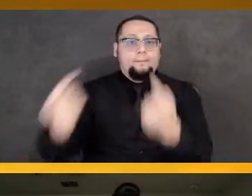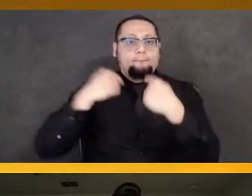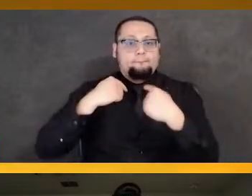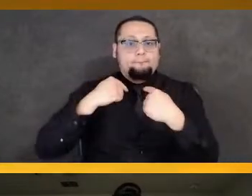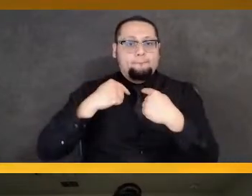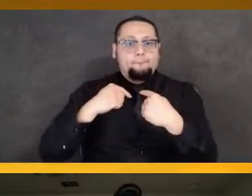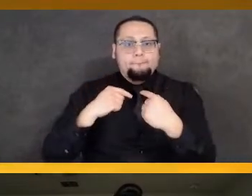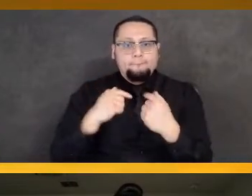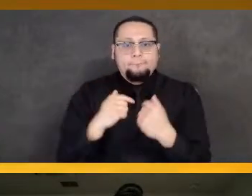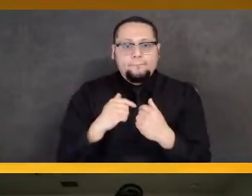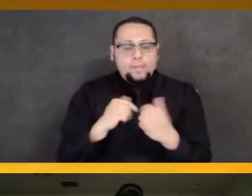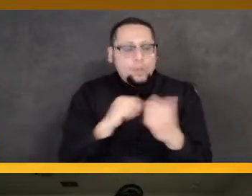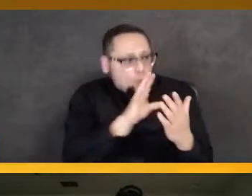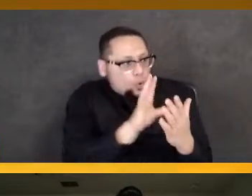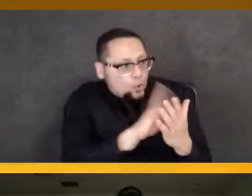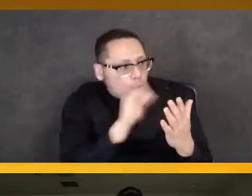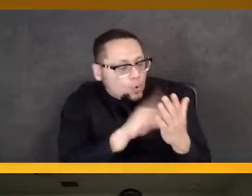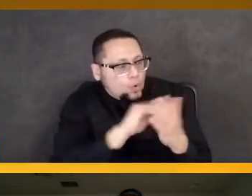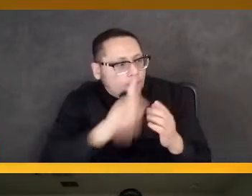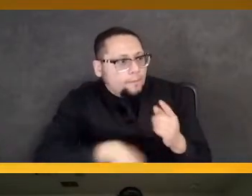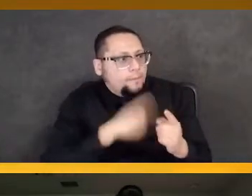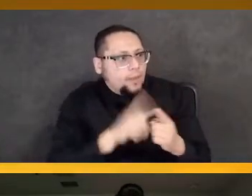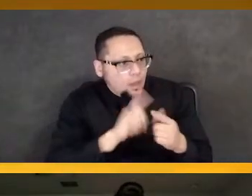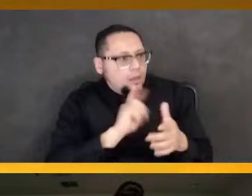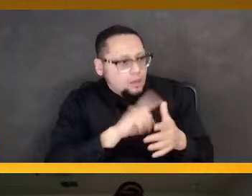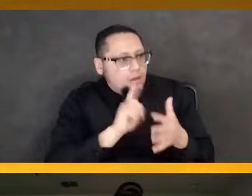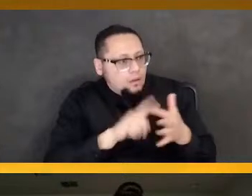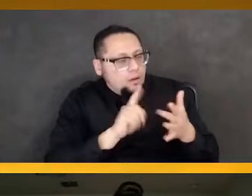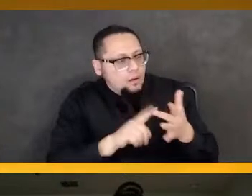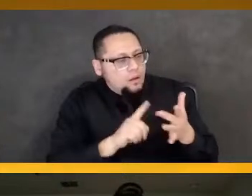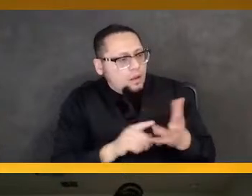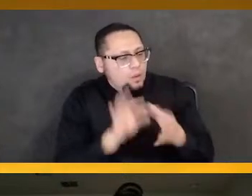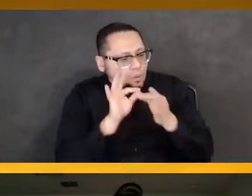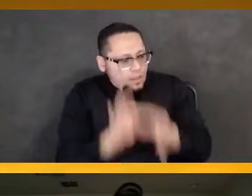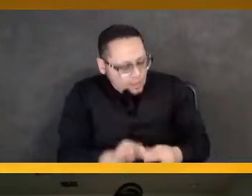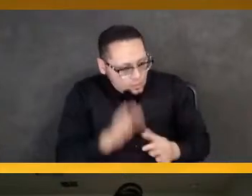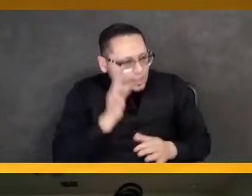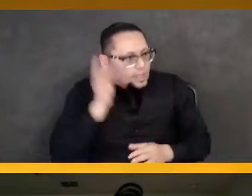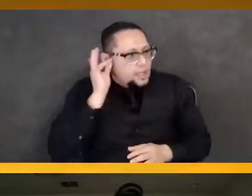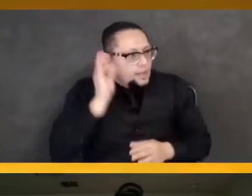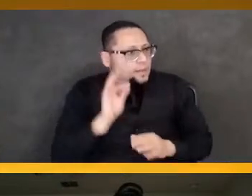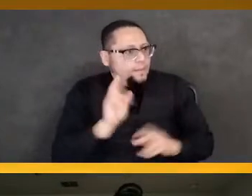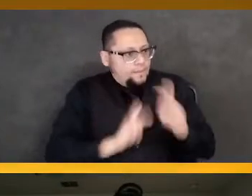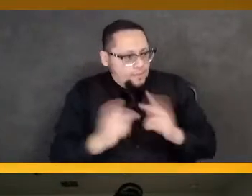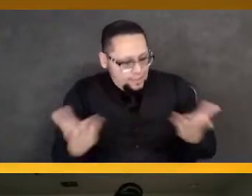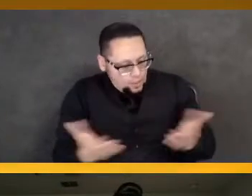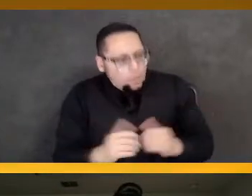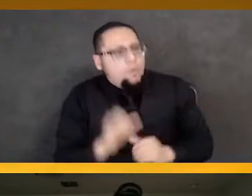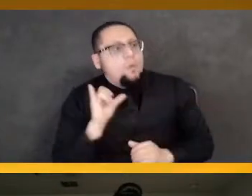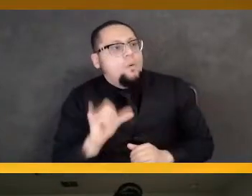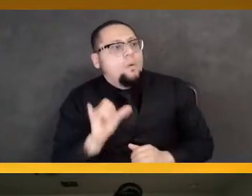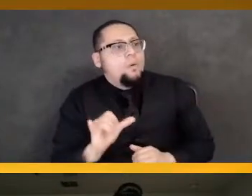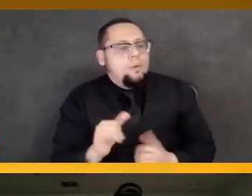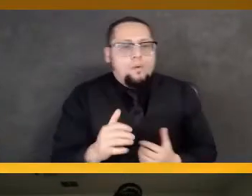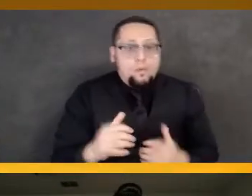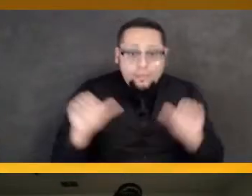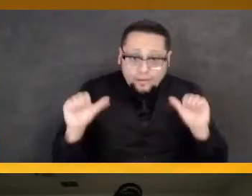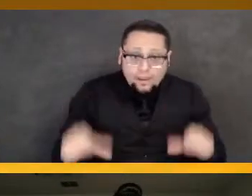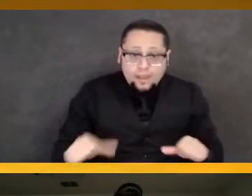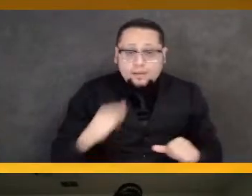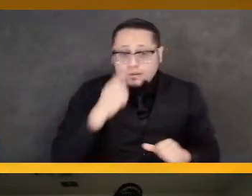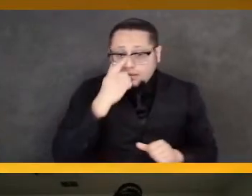learn about different aspects of the native population here. There have been a number of